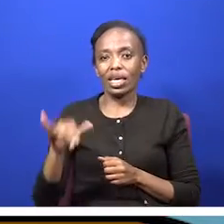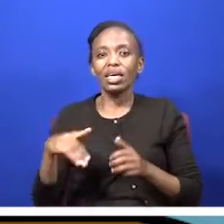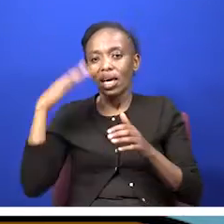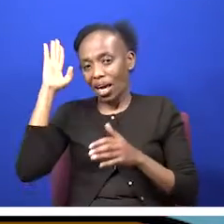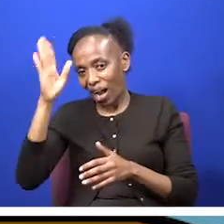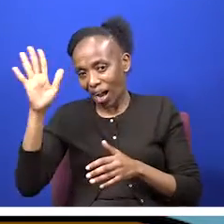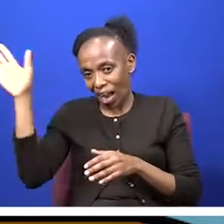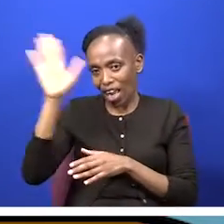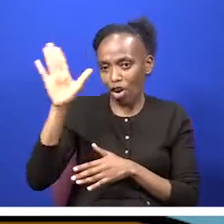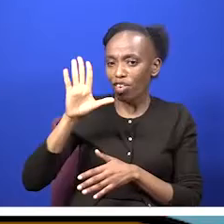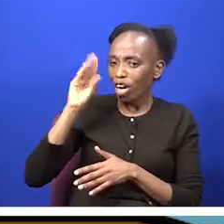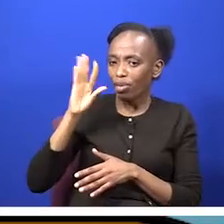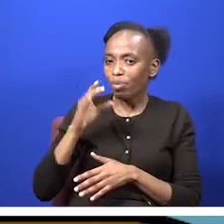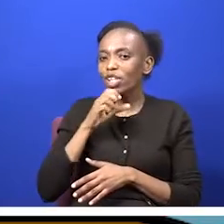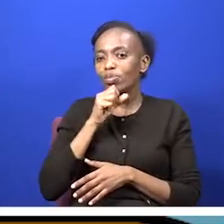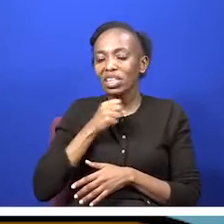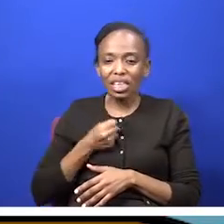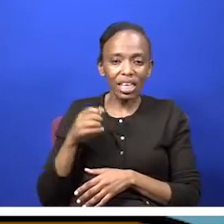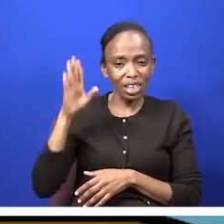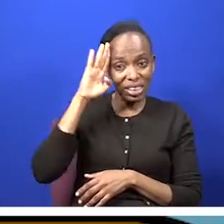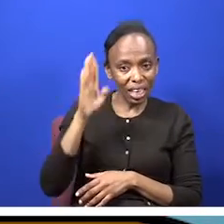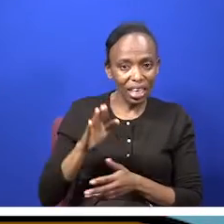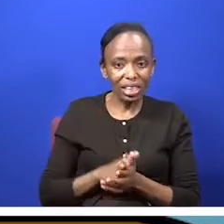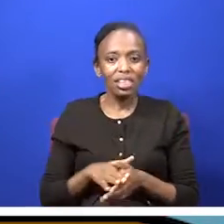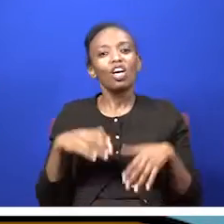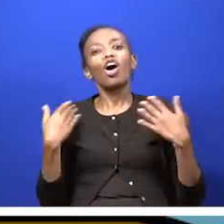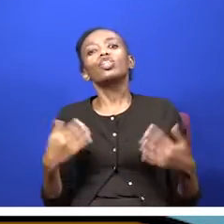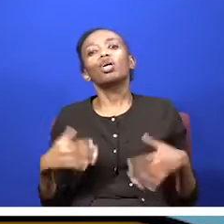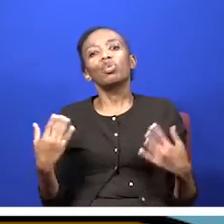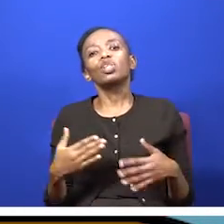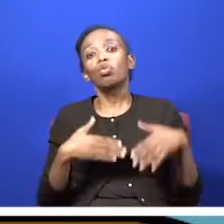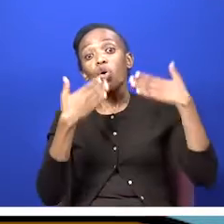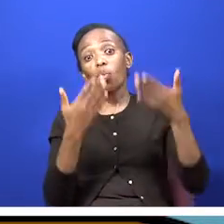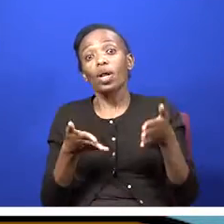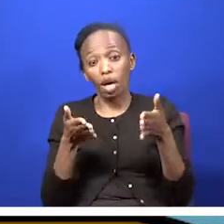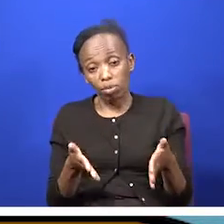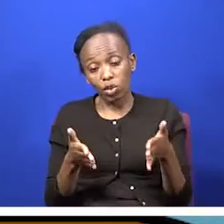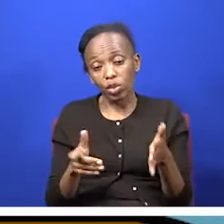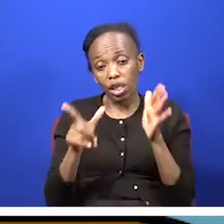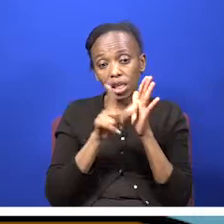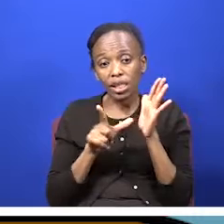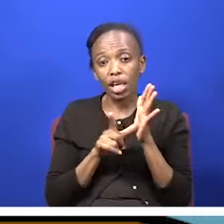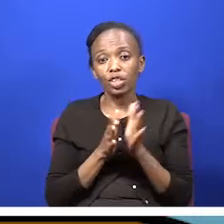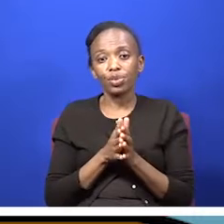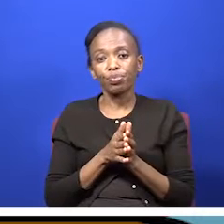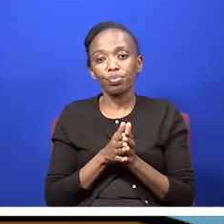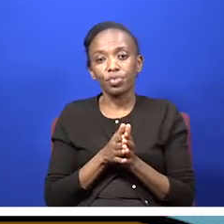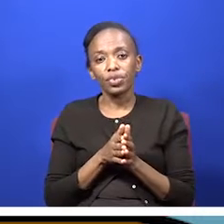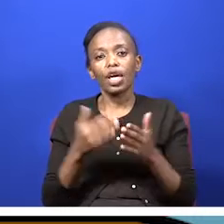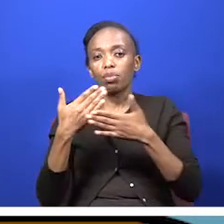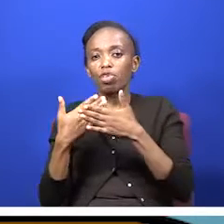at them? Yes! Wave at them, boys and girls. Wave at them. Hi! Awesome, awesome. Welcome to today's